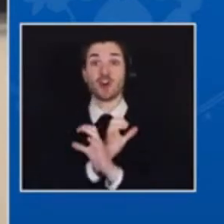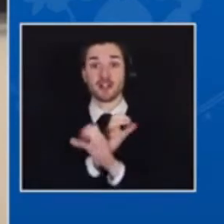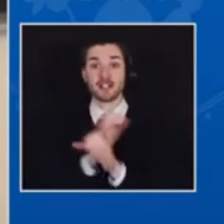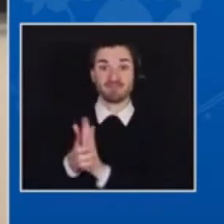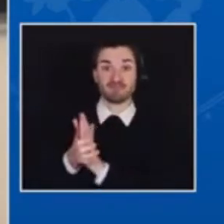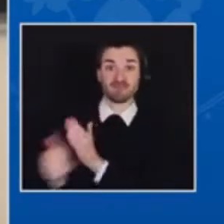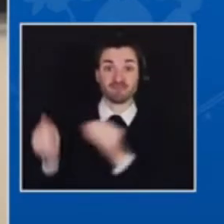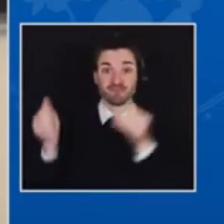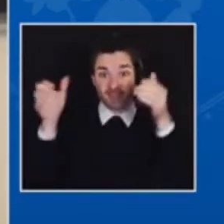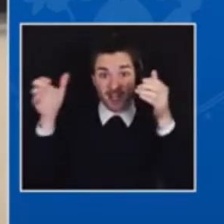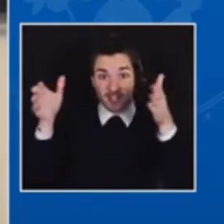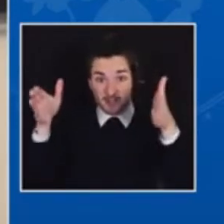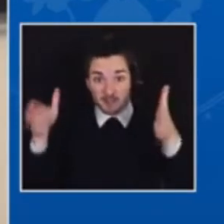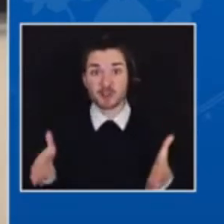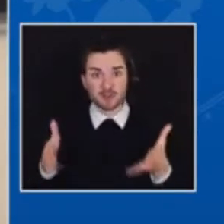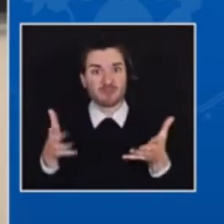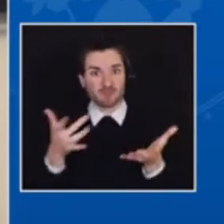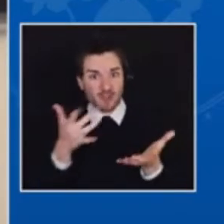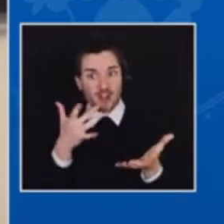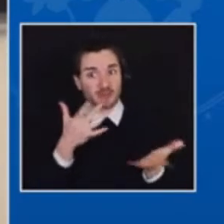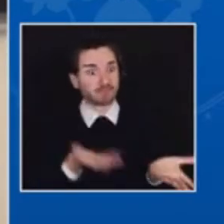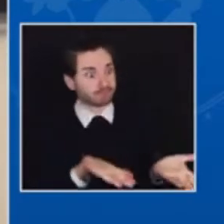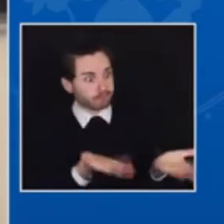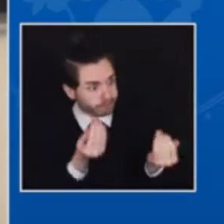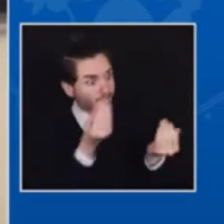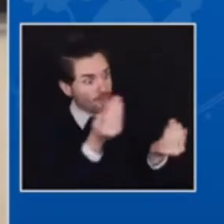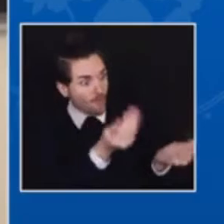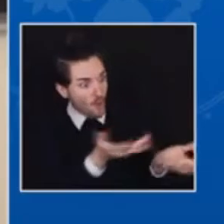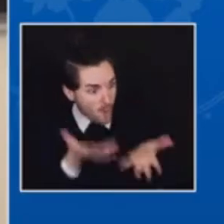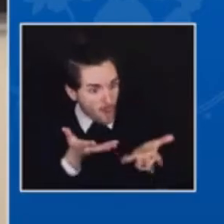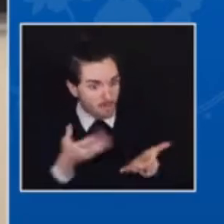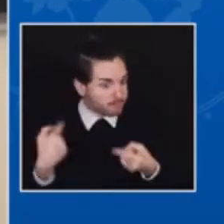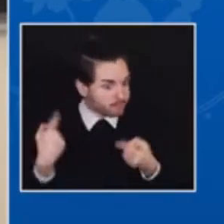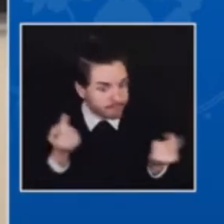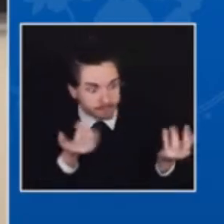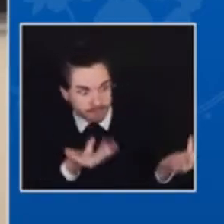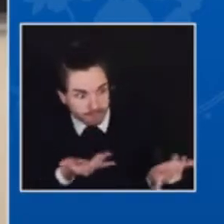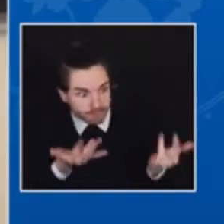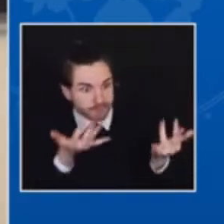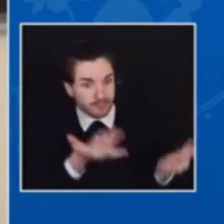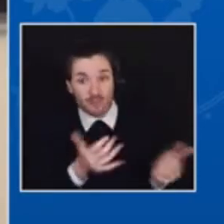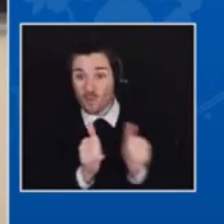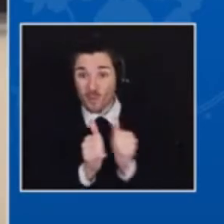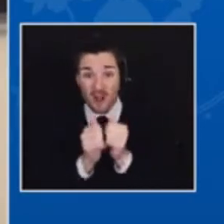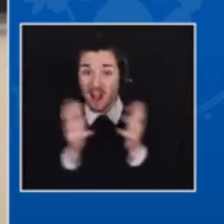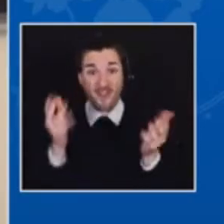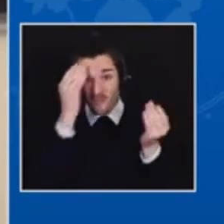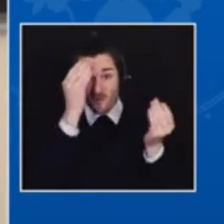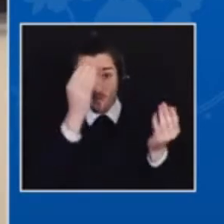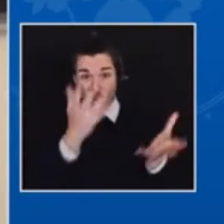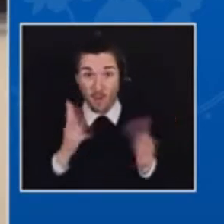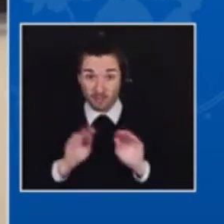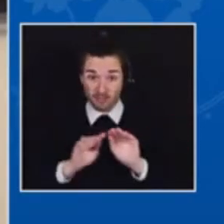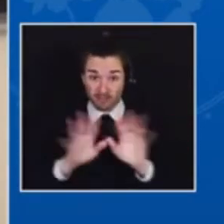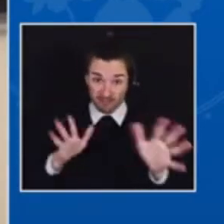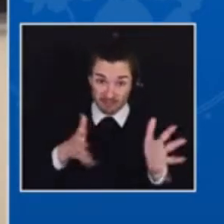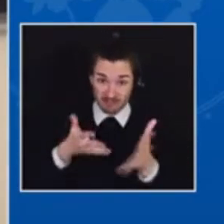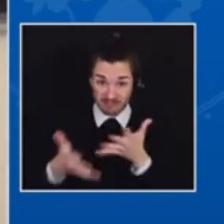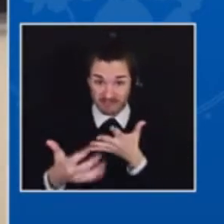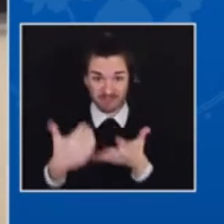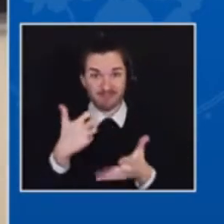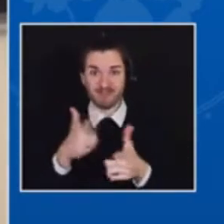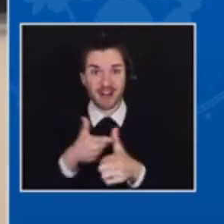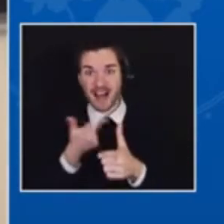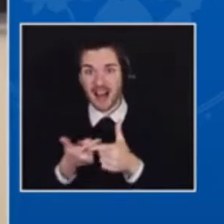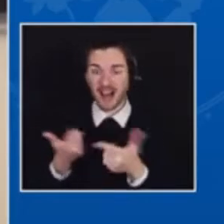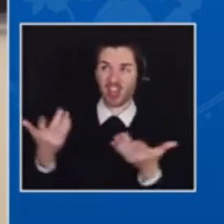under control have access to the information they need is is essential for our democracy and for our country so you know I I would say there's